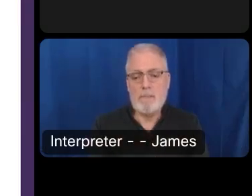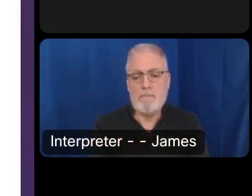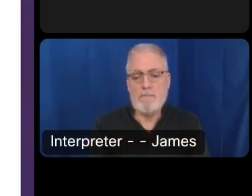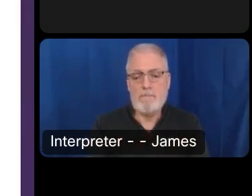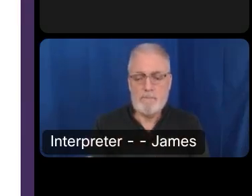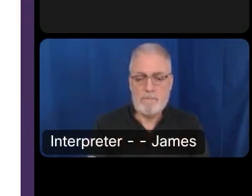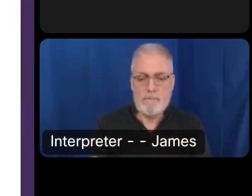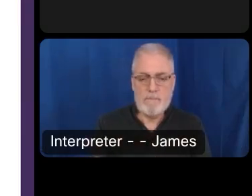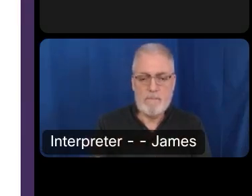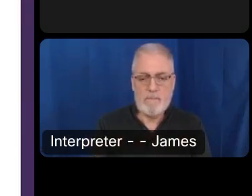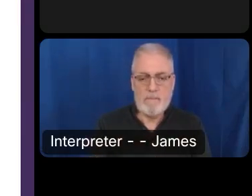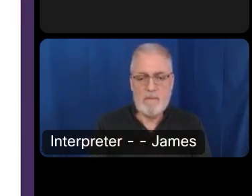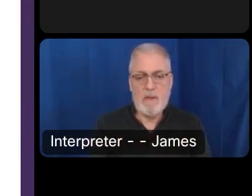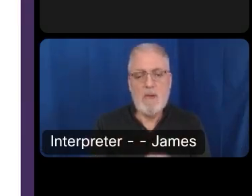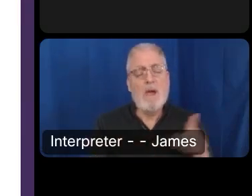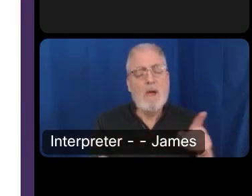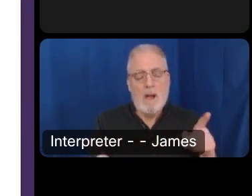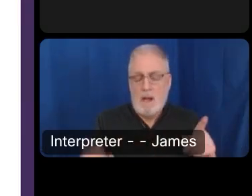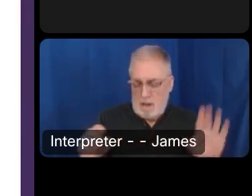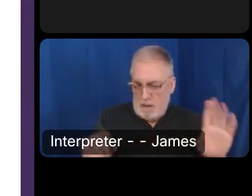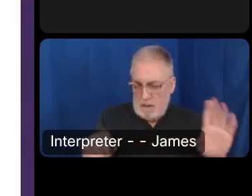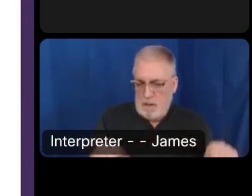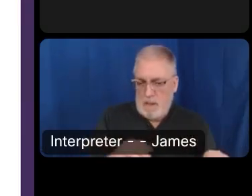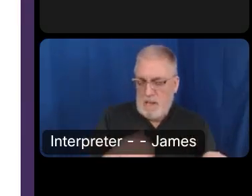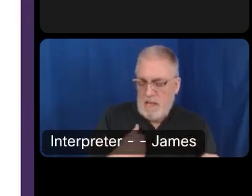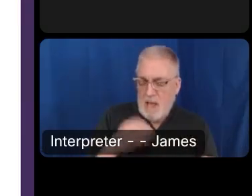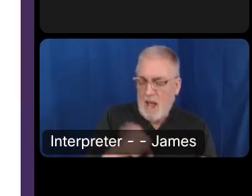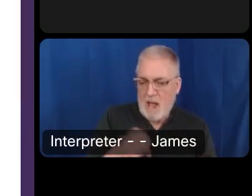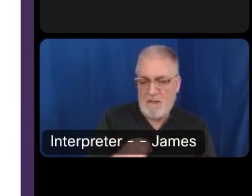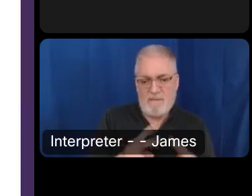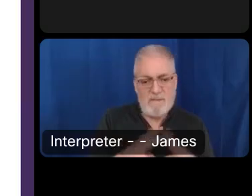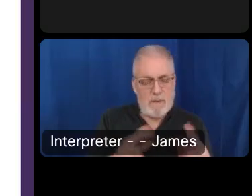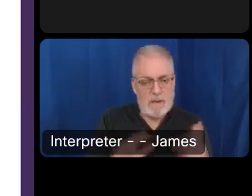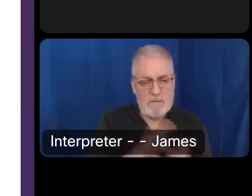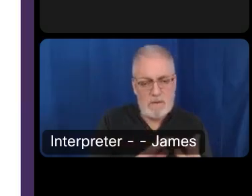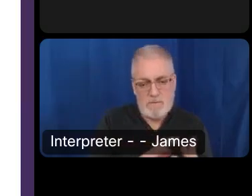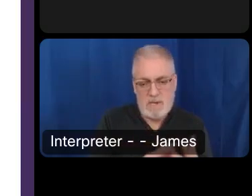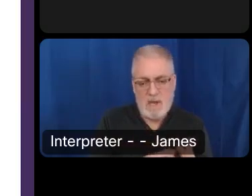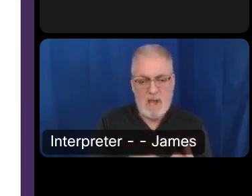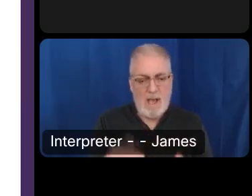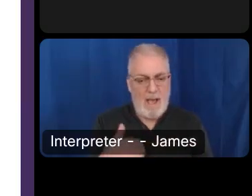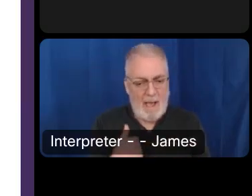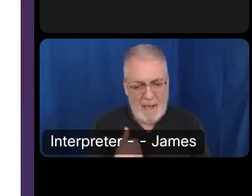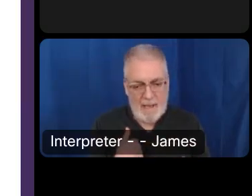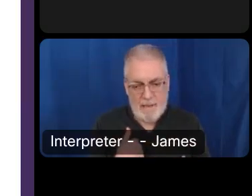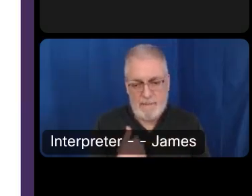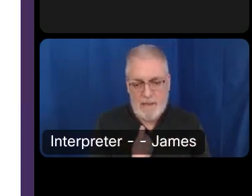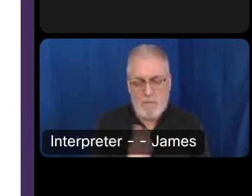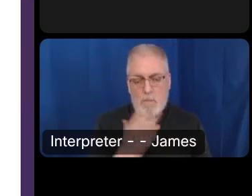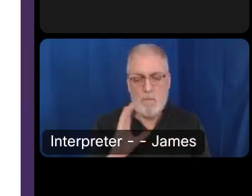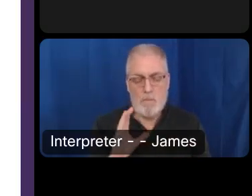even went on it and to try to find stuff, and I couldn't even get any information, or they're just